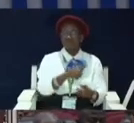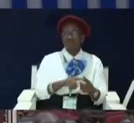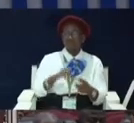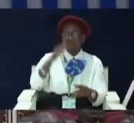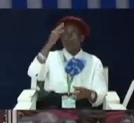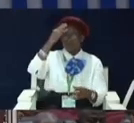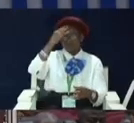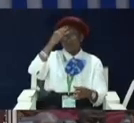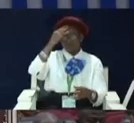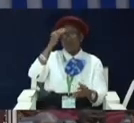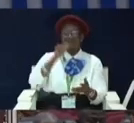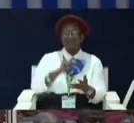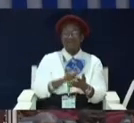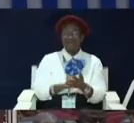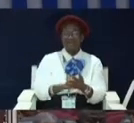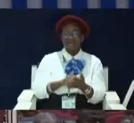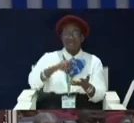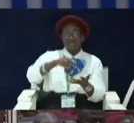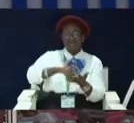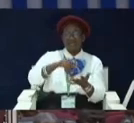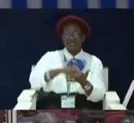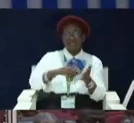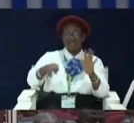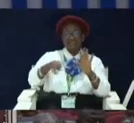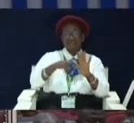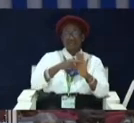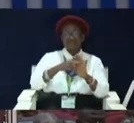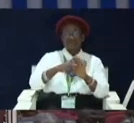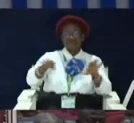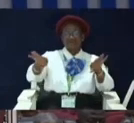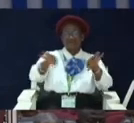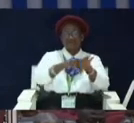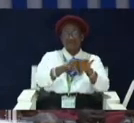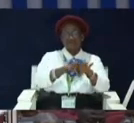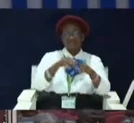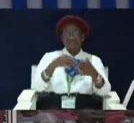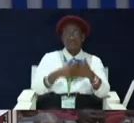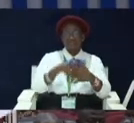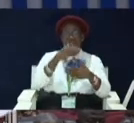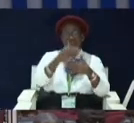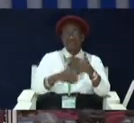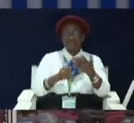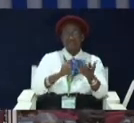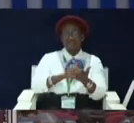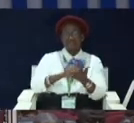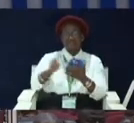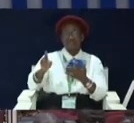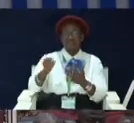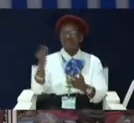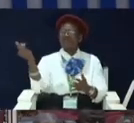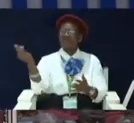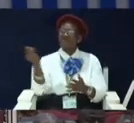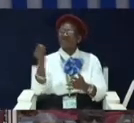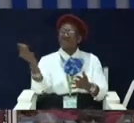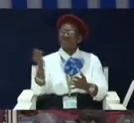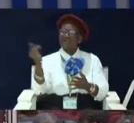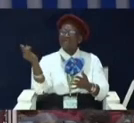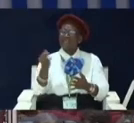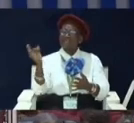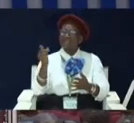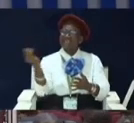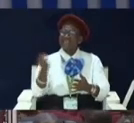next week, Friday. Ìforúkọsílẹ̀ yóò dópin lọ ọ̀sẹ̀ tó ń bọ̀, ọjọ́ Jímọ̀ ọ̀sẹ̀ tó ń